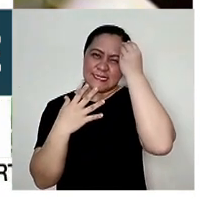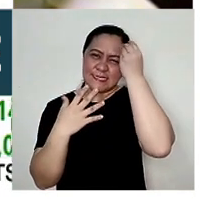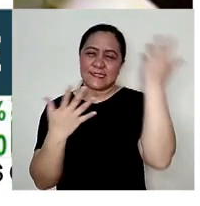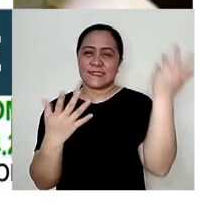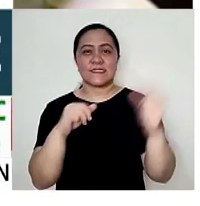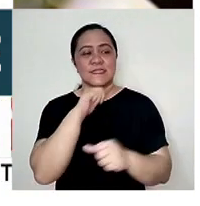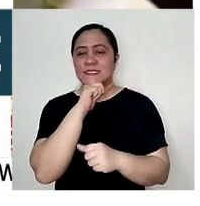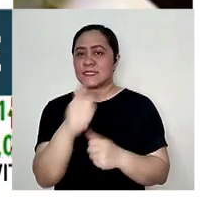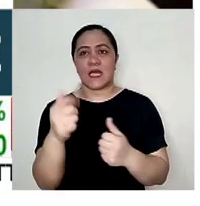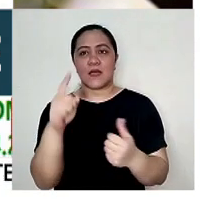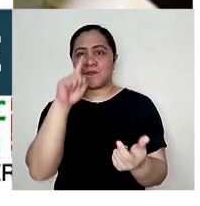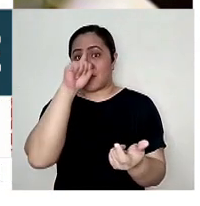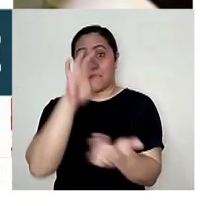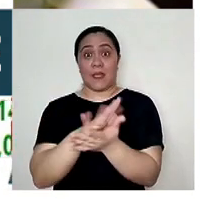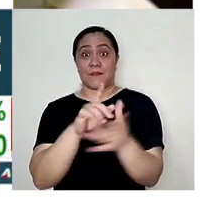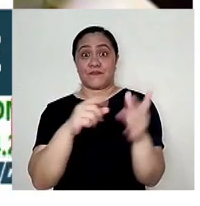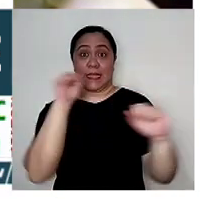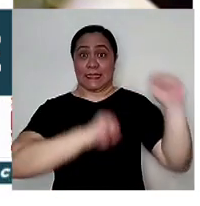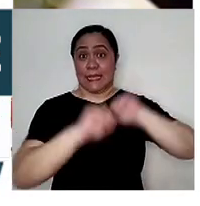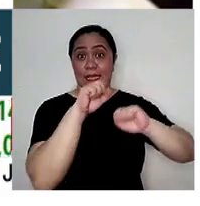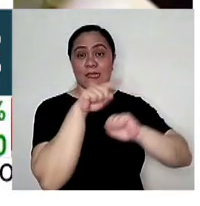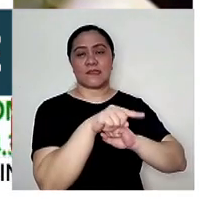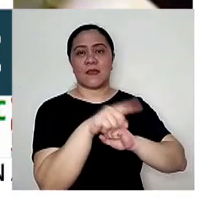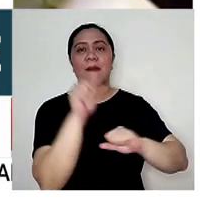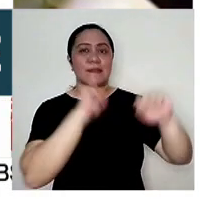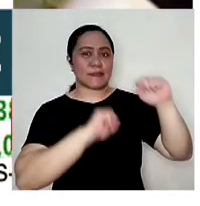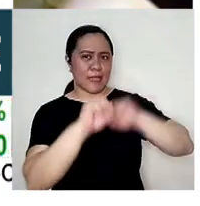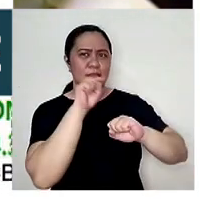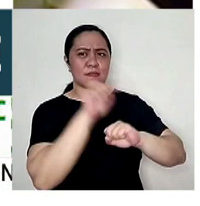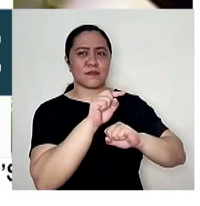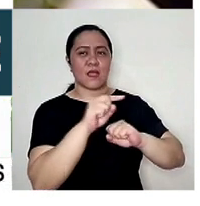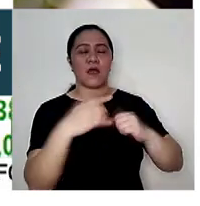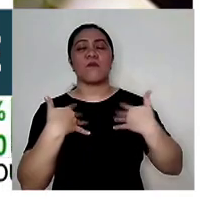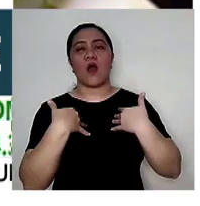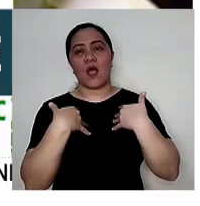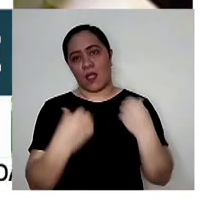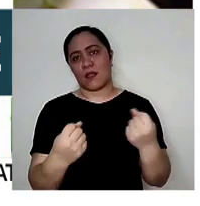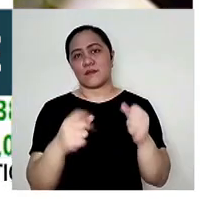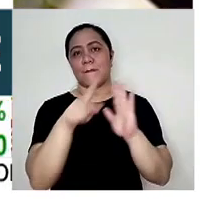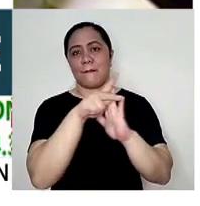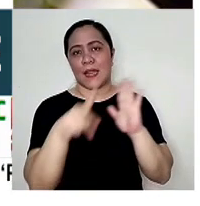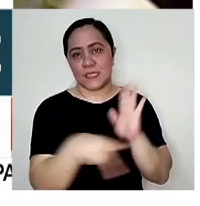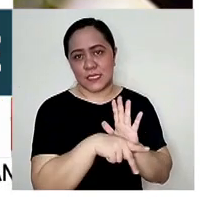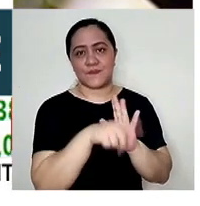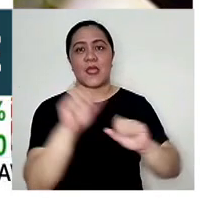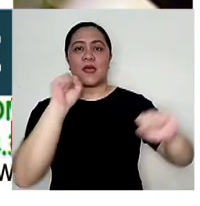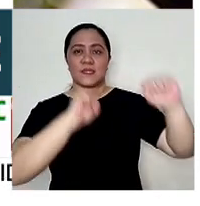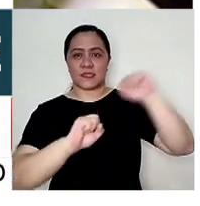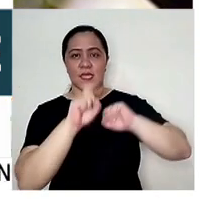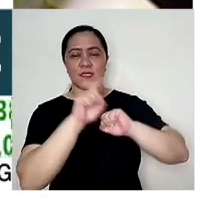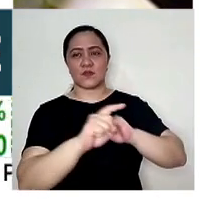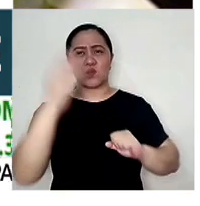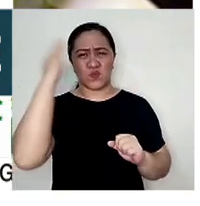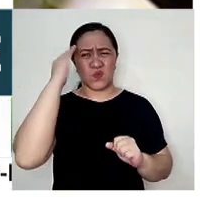in science. Science should be the basis for health policies. Science should be the basis. We all know politics is